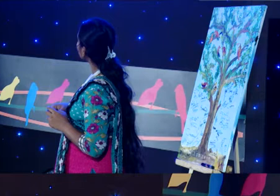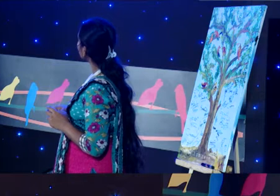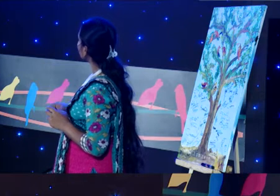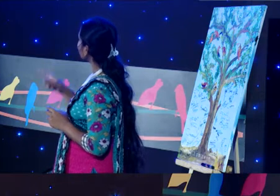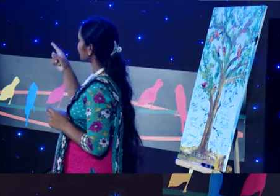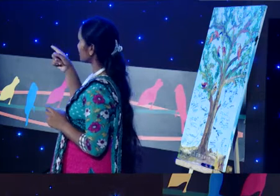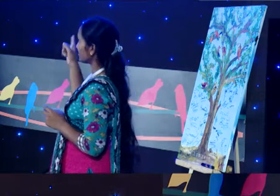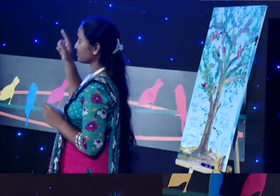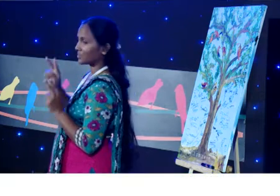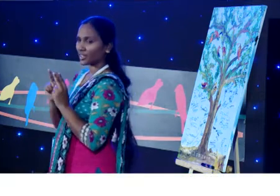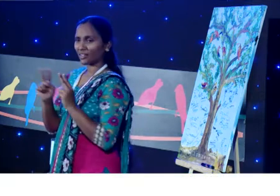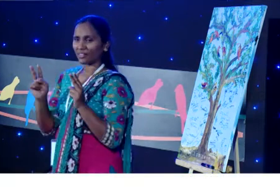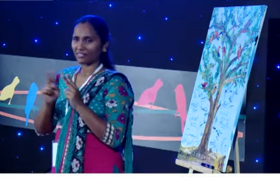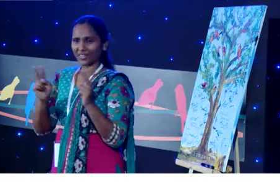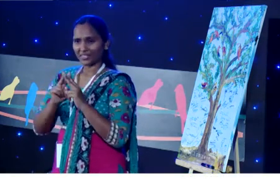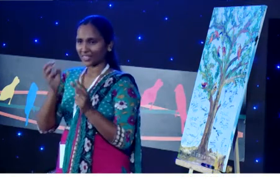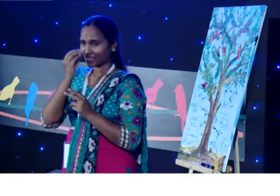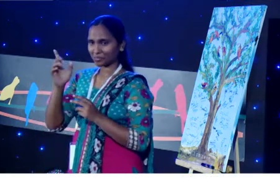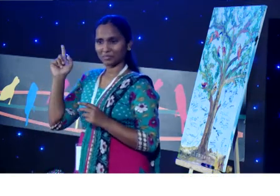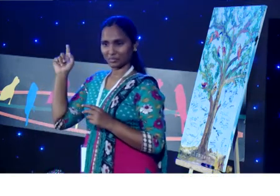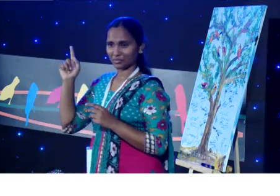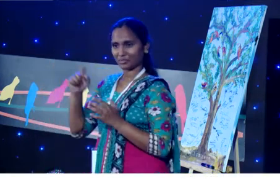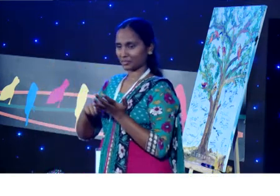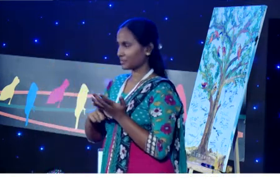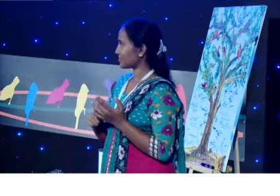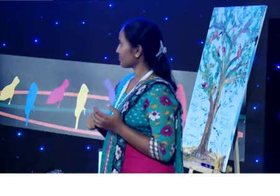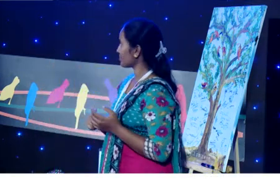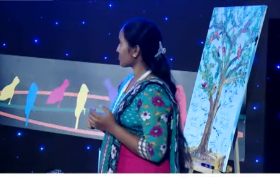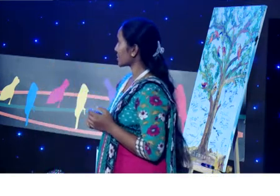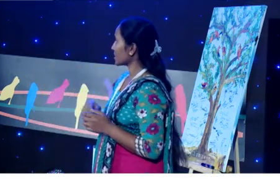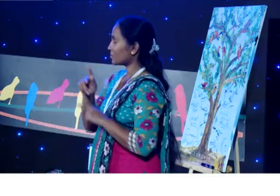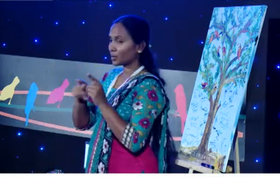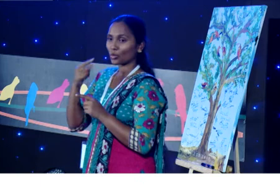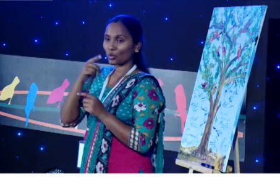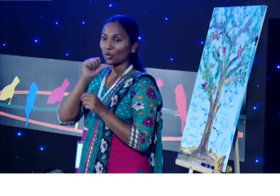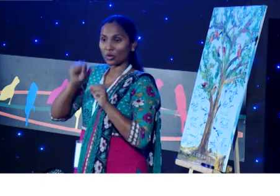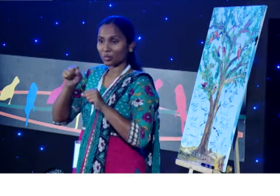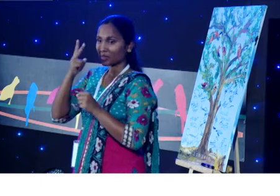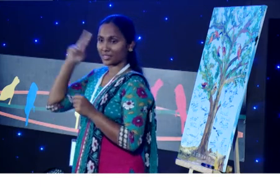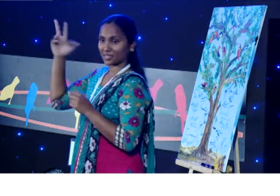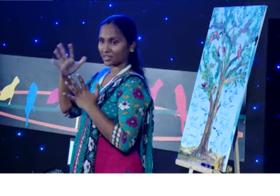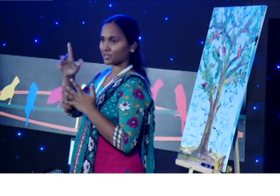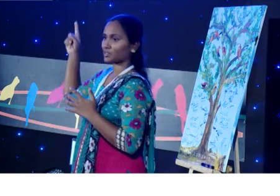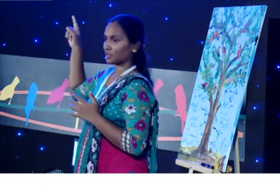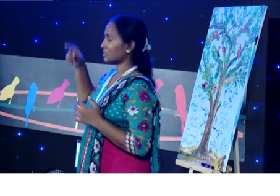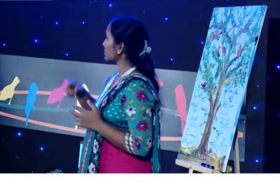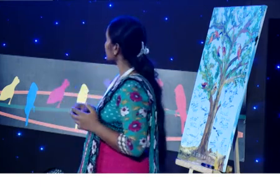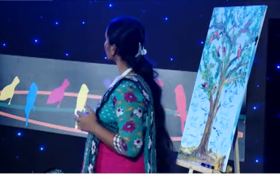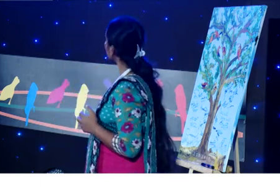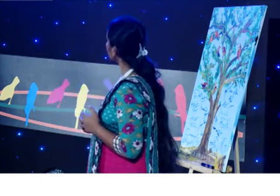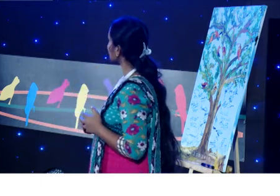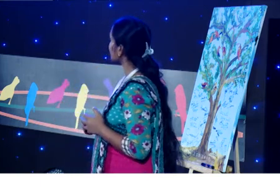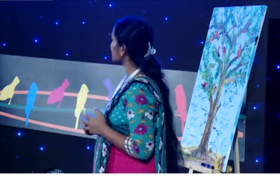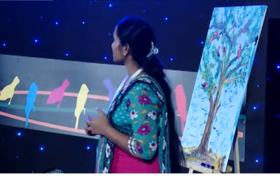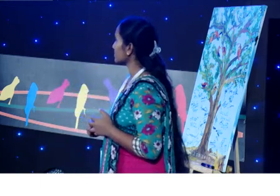with a very simple schematic. For those of you who can't see, this is, I'm showing an insole over here